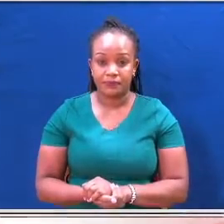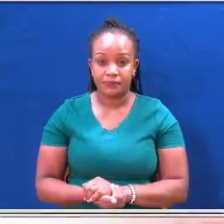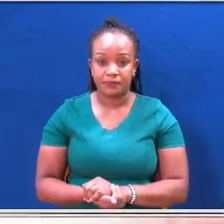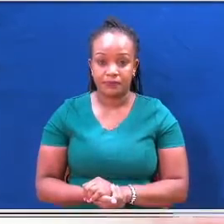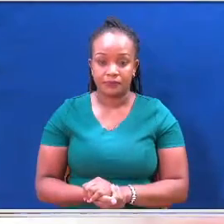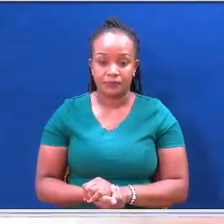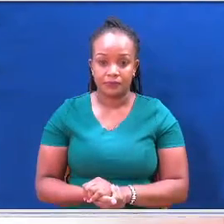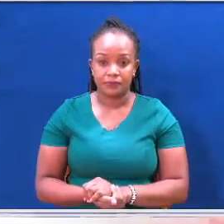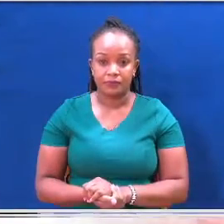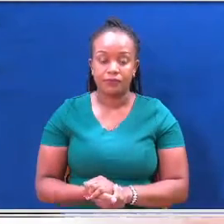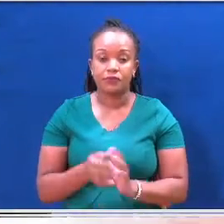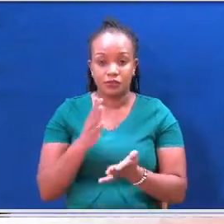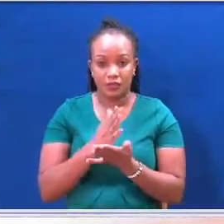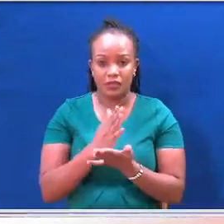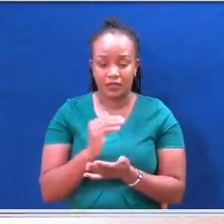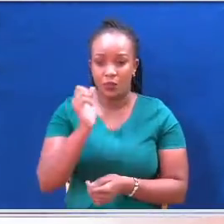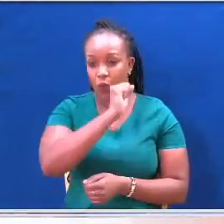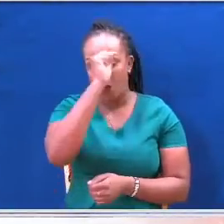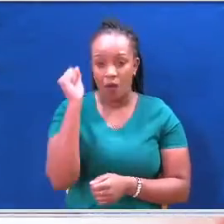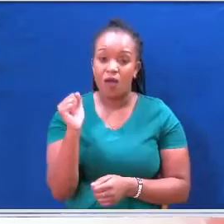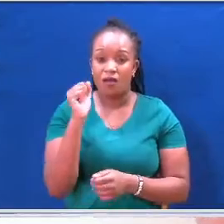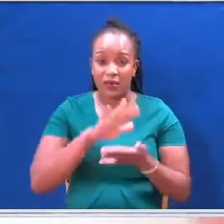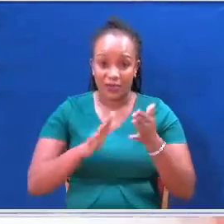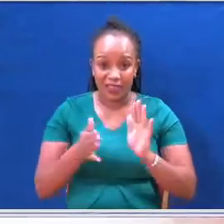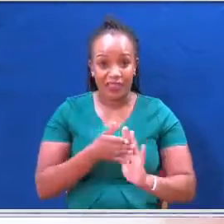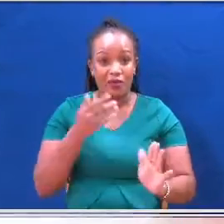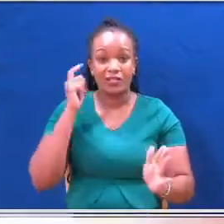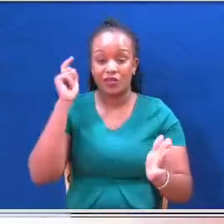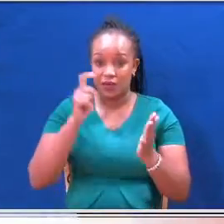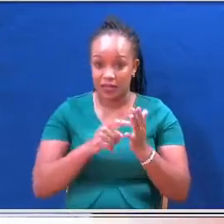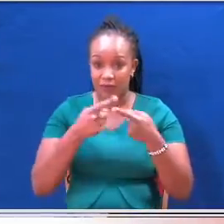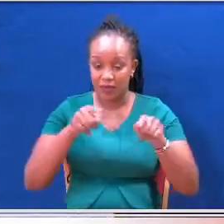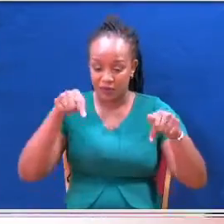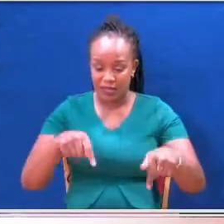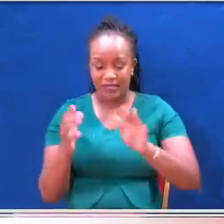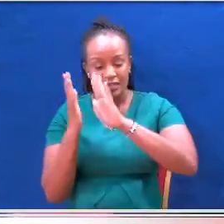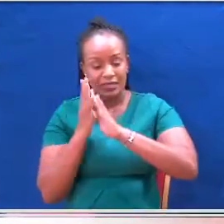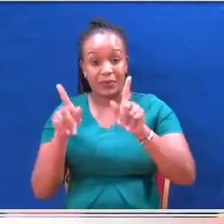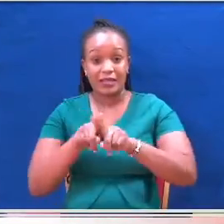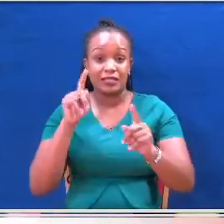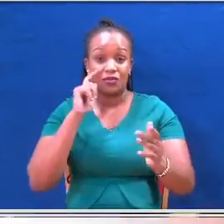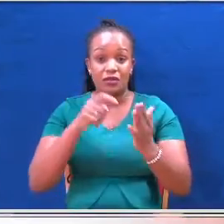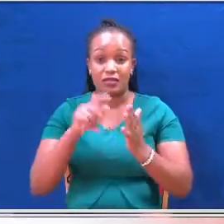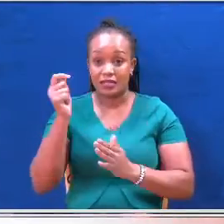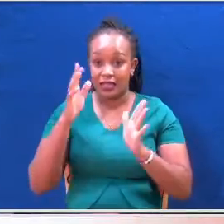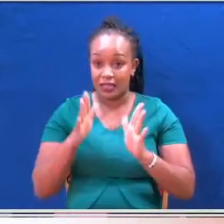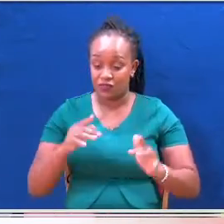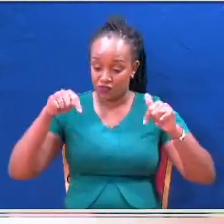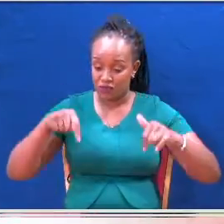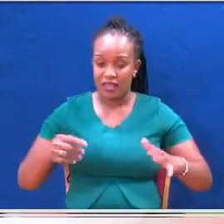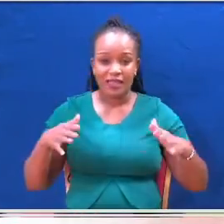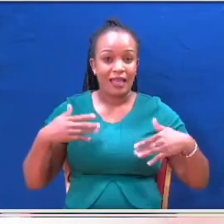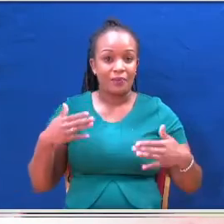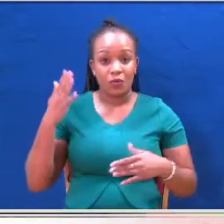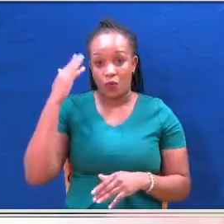They woke up stateless, but they sleep as fully recognized Kenyans. Today marks a fresh start for a